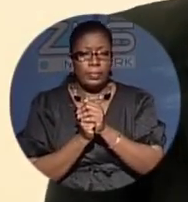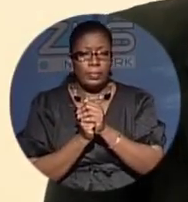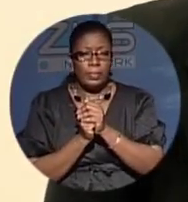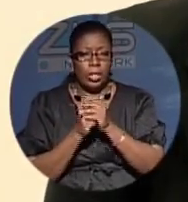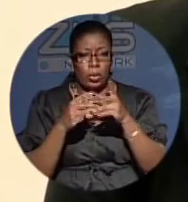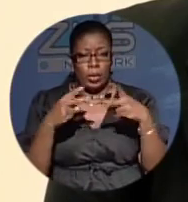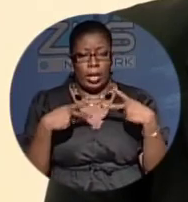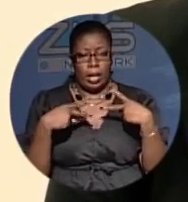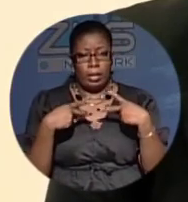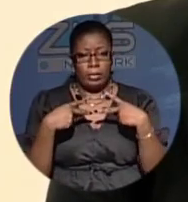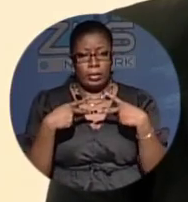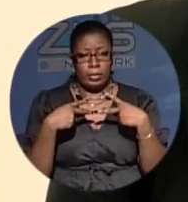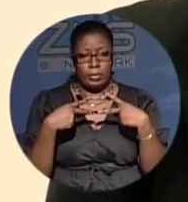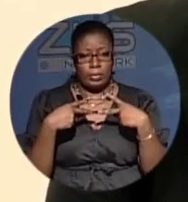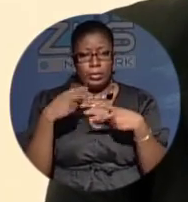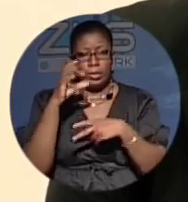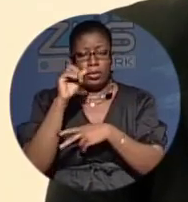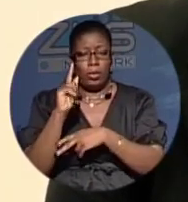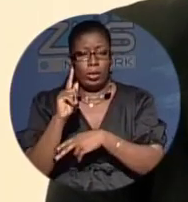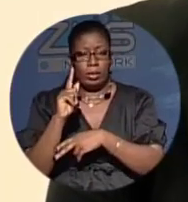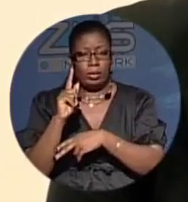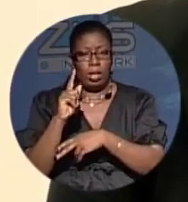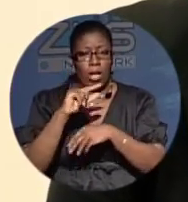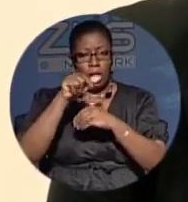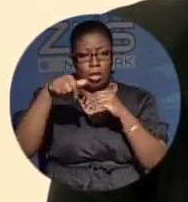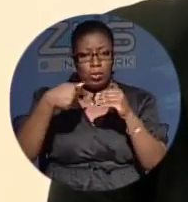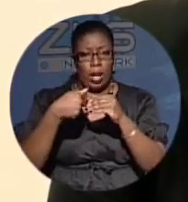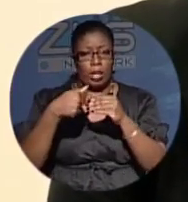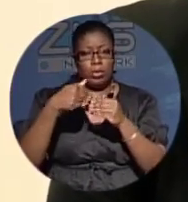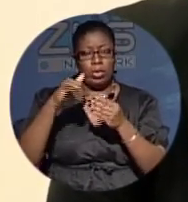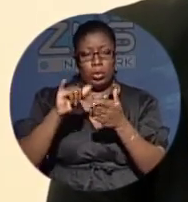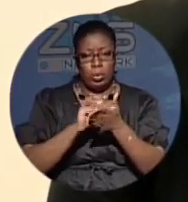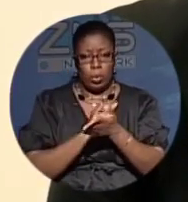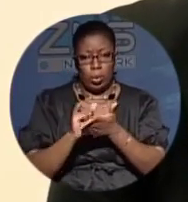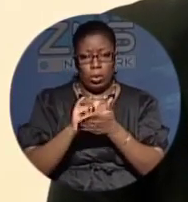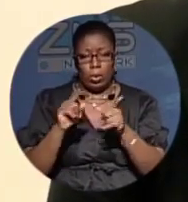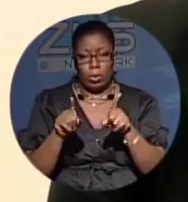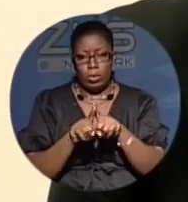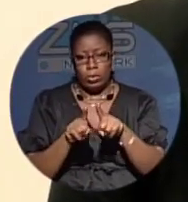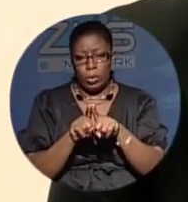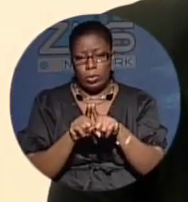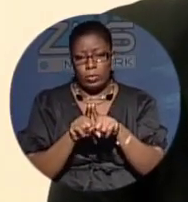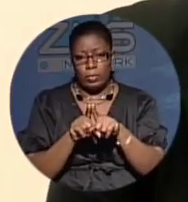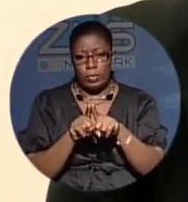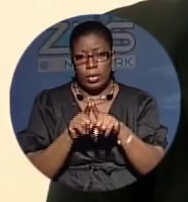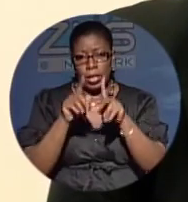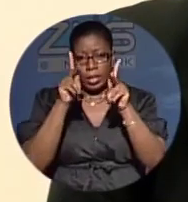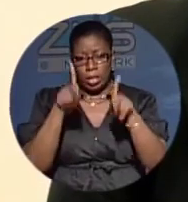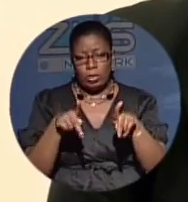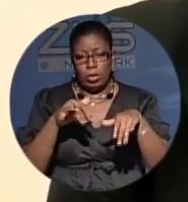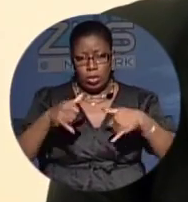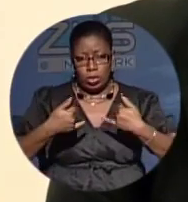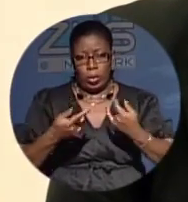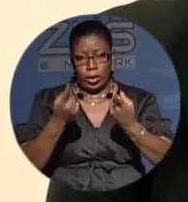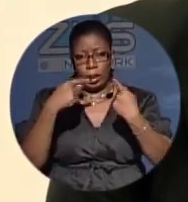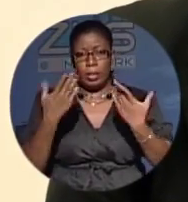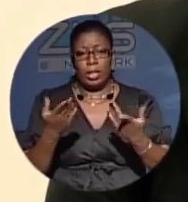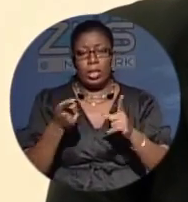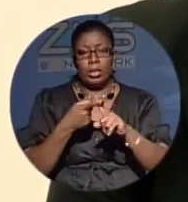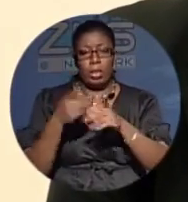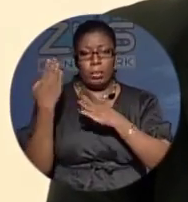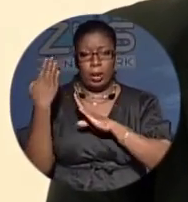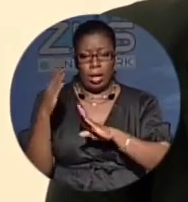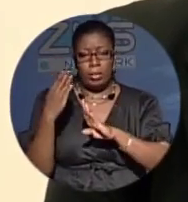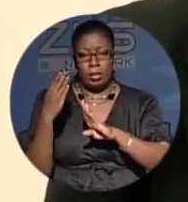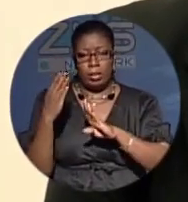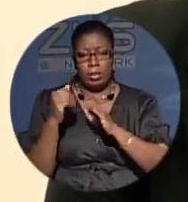more affluent counties around New York. And there's a very strong match between the customers who enjoy coming to the Bahamas and the customer